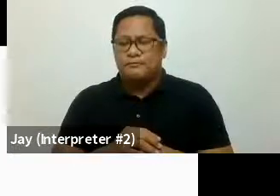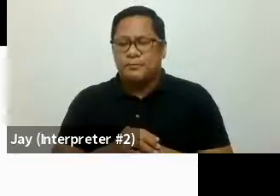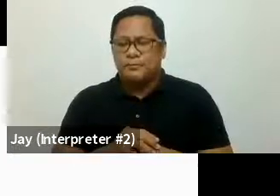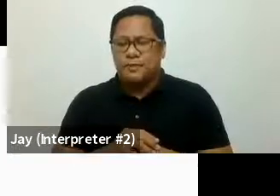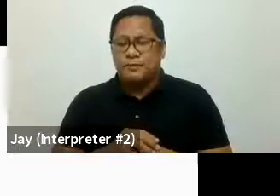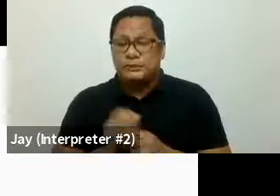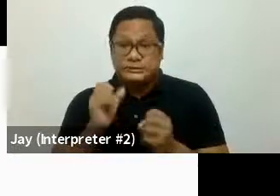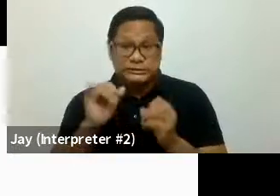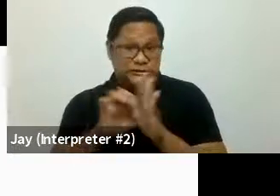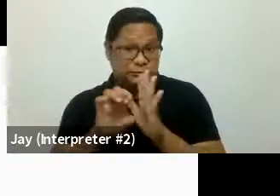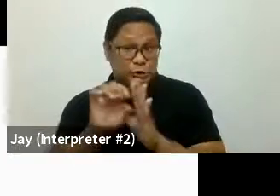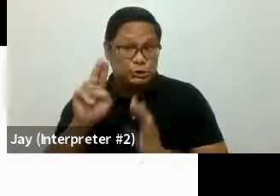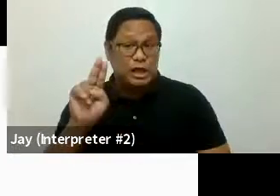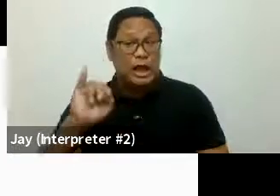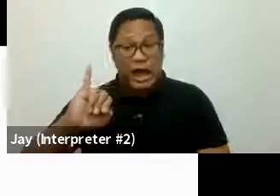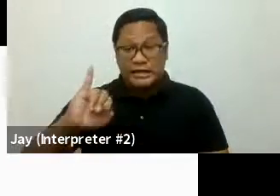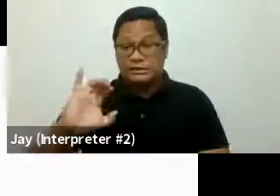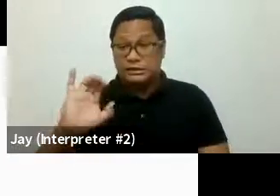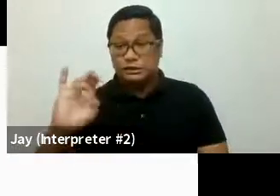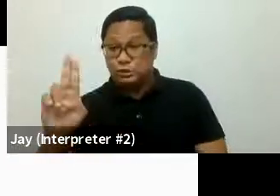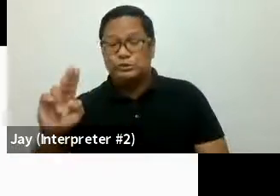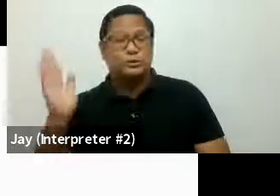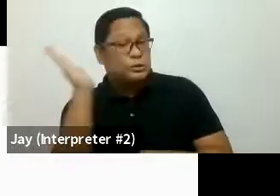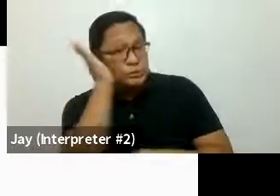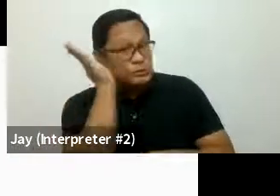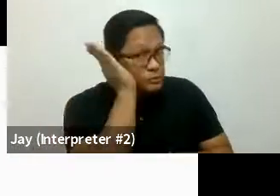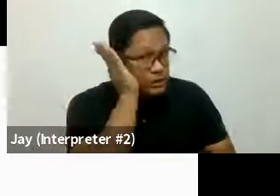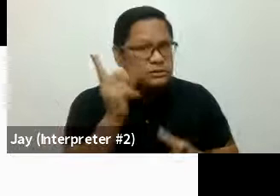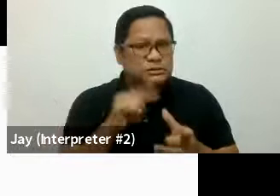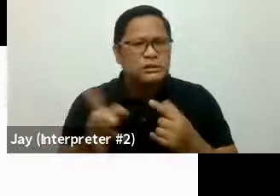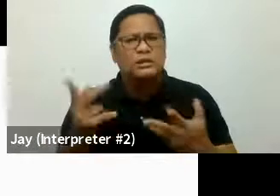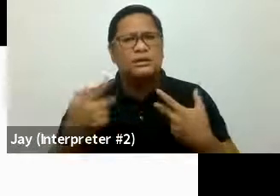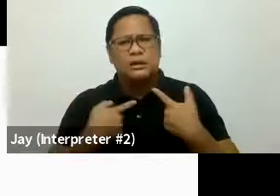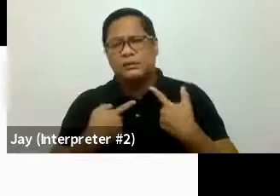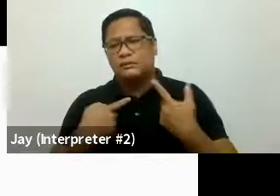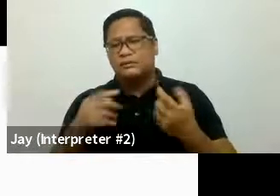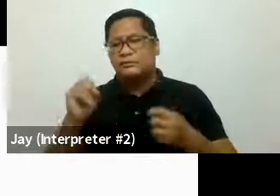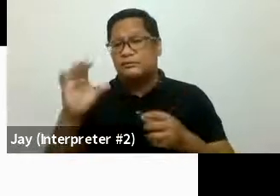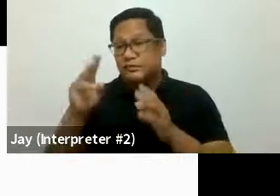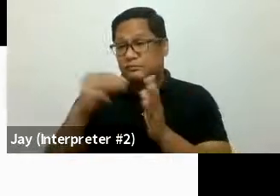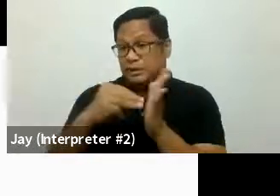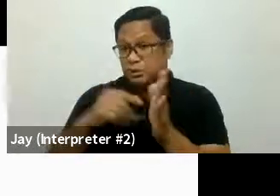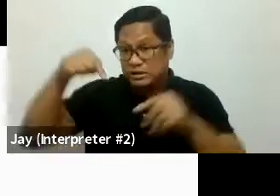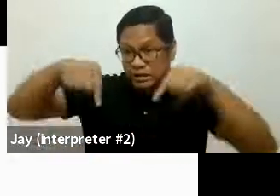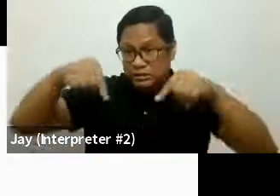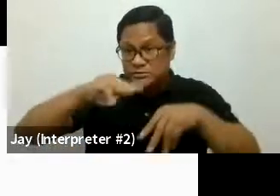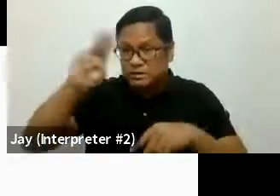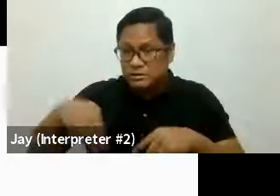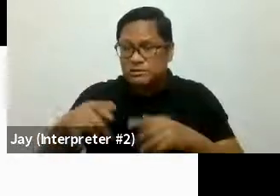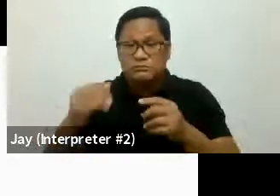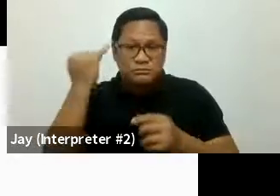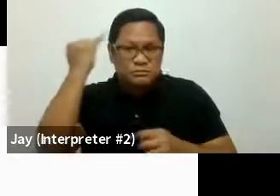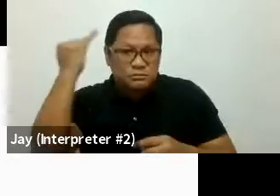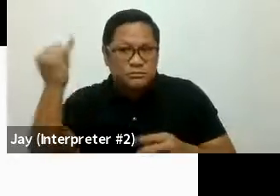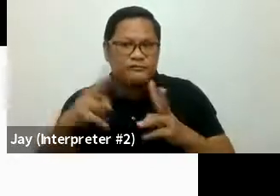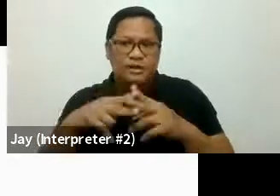If your ICU beds are only in the thousands, and we're 108 million, 15 million in Metro Manila, well, just imagine how low